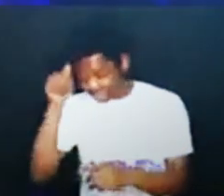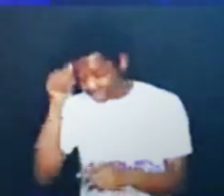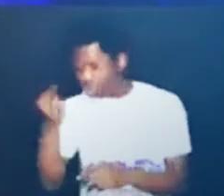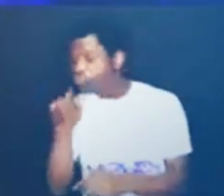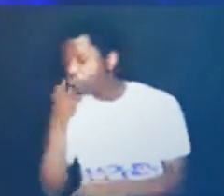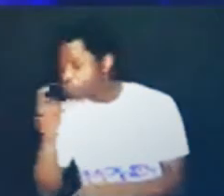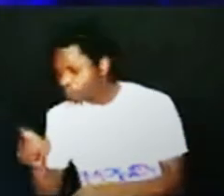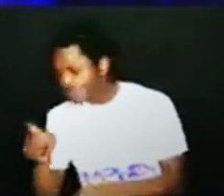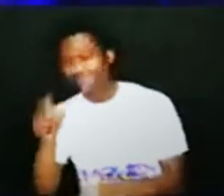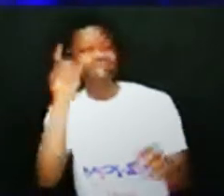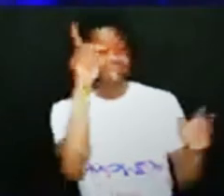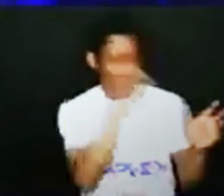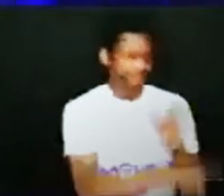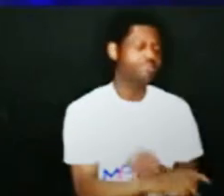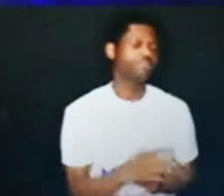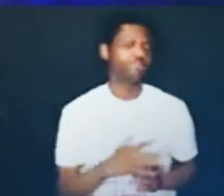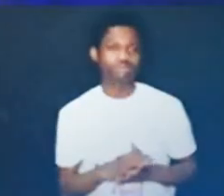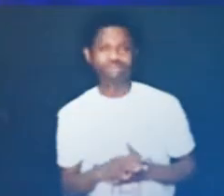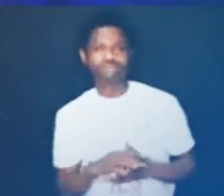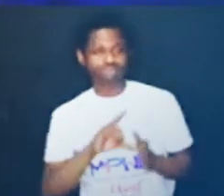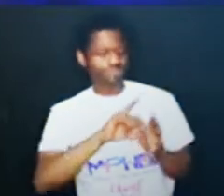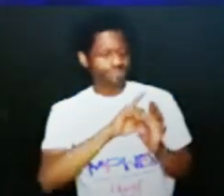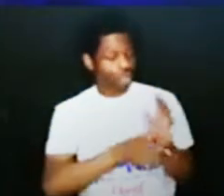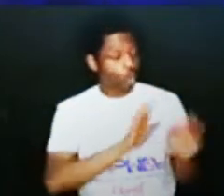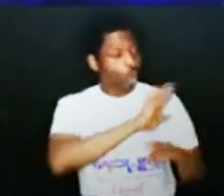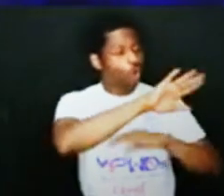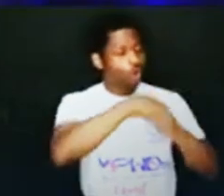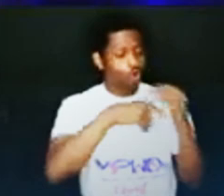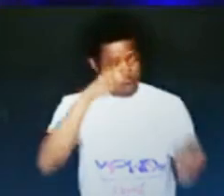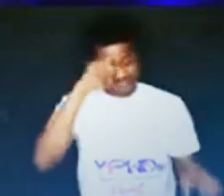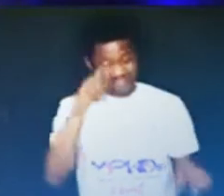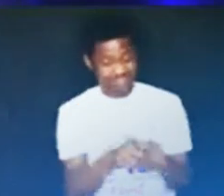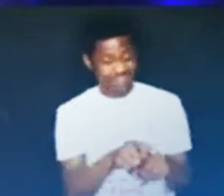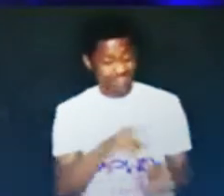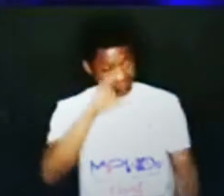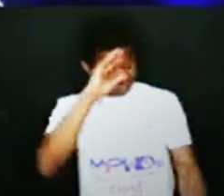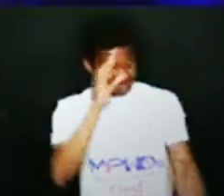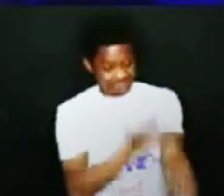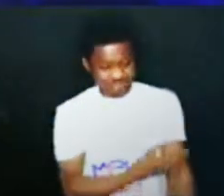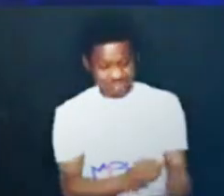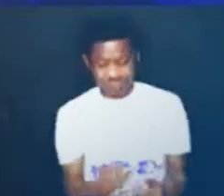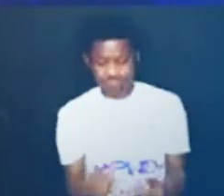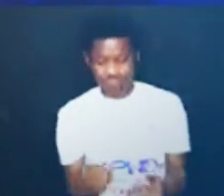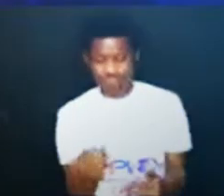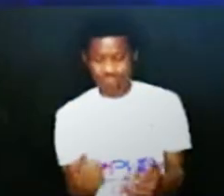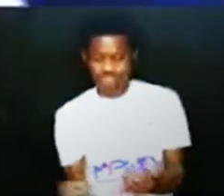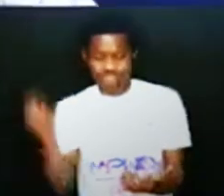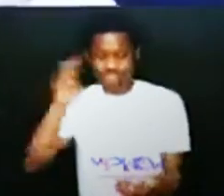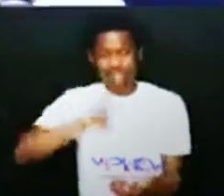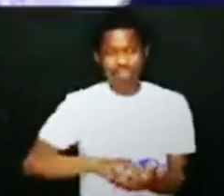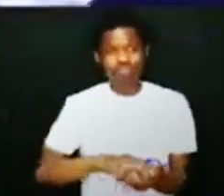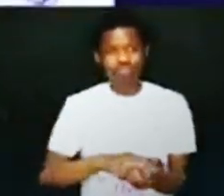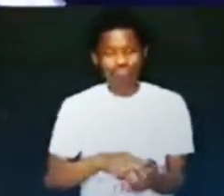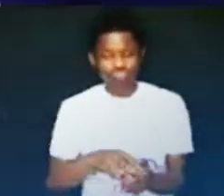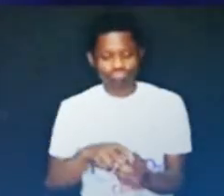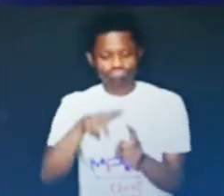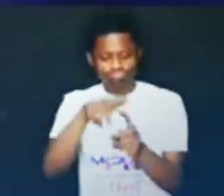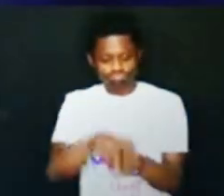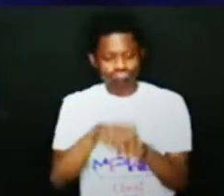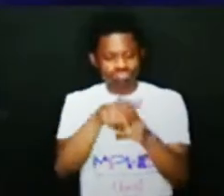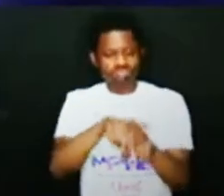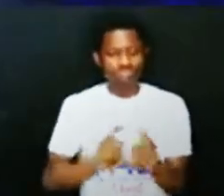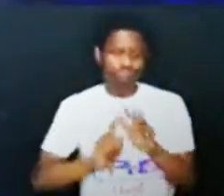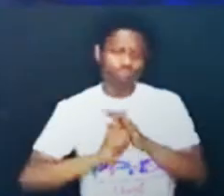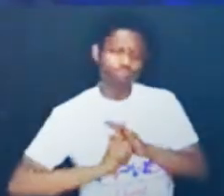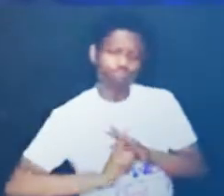Absalom had ordered. Then all the king's sons got up, mounted their mules, and fled. They